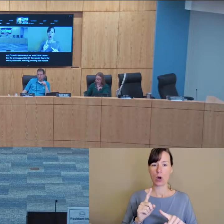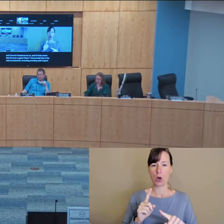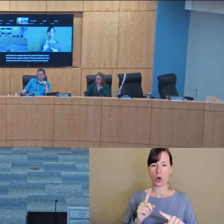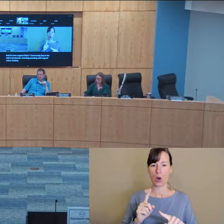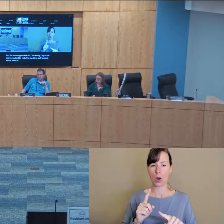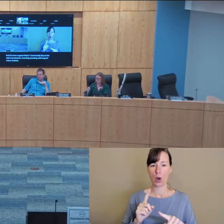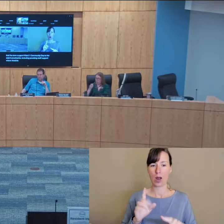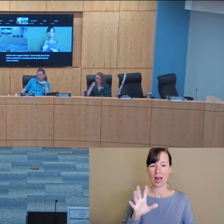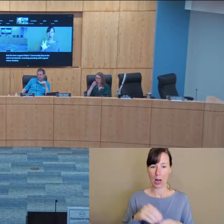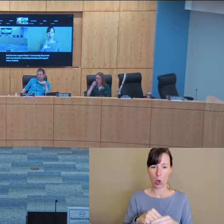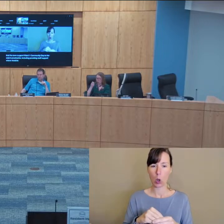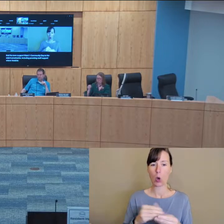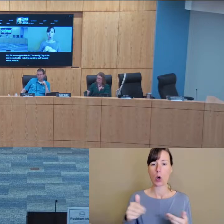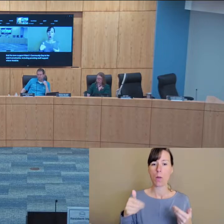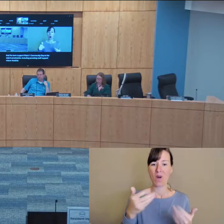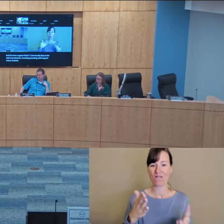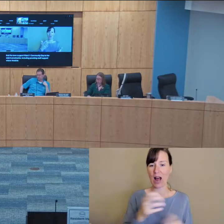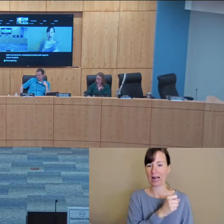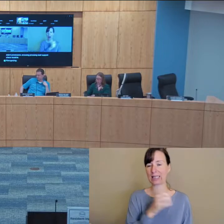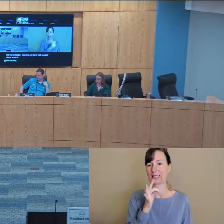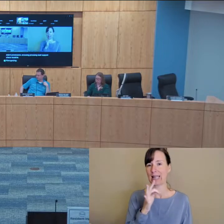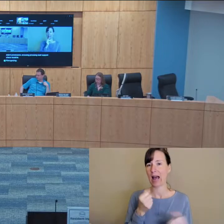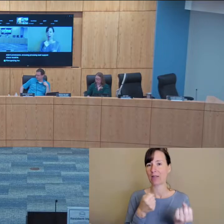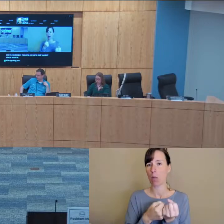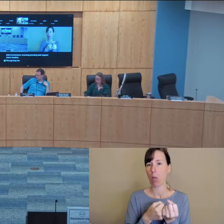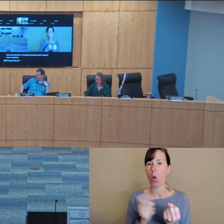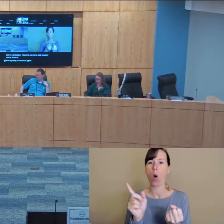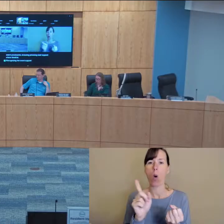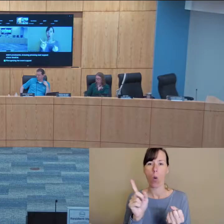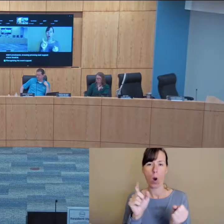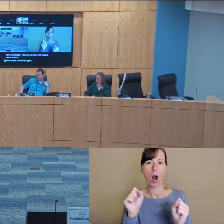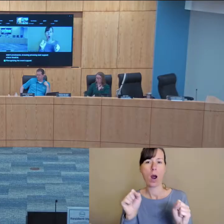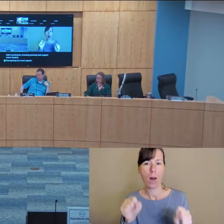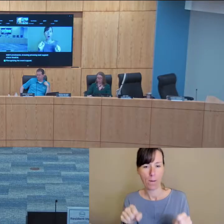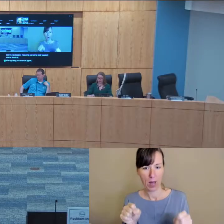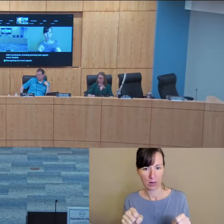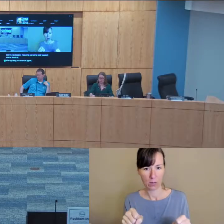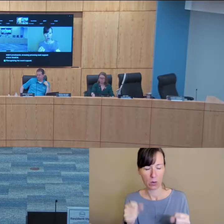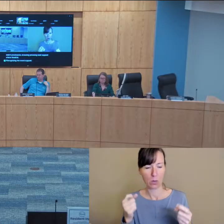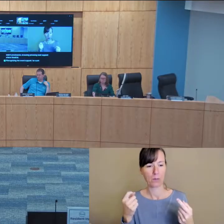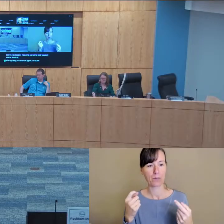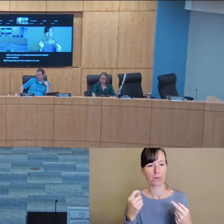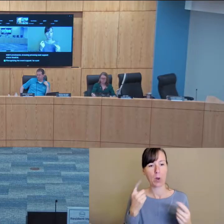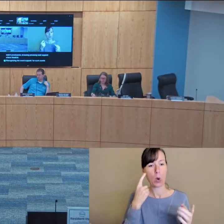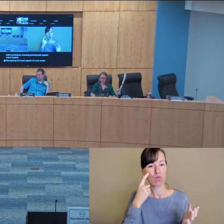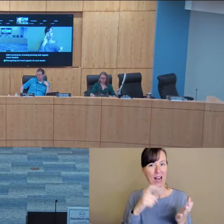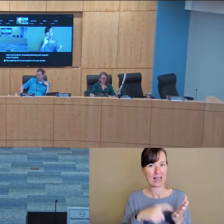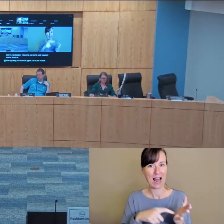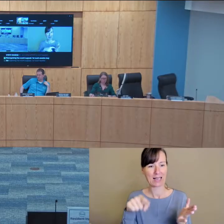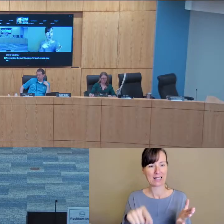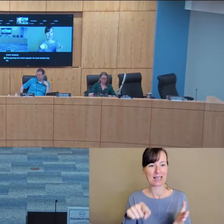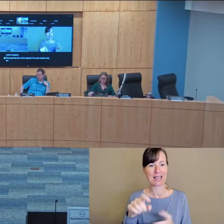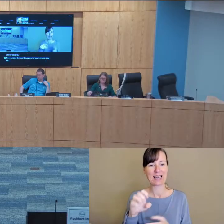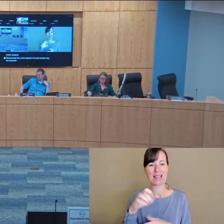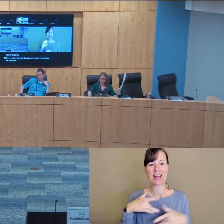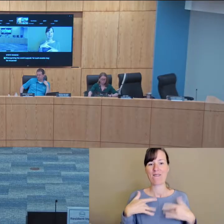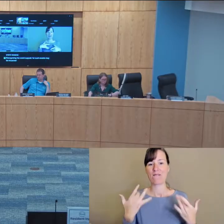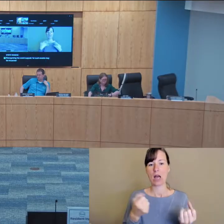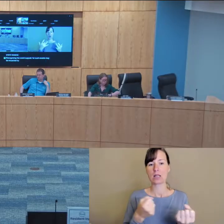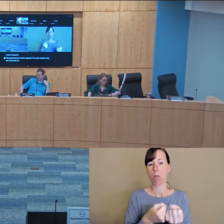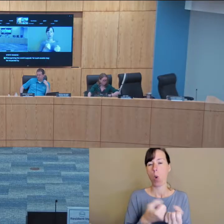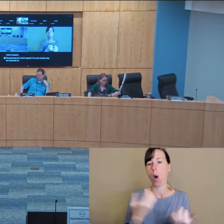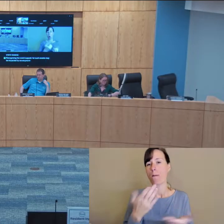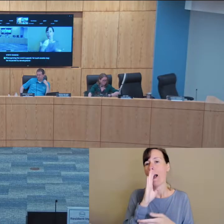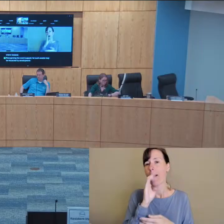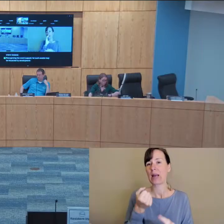feasible, recognizing the event support for such events may be impacted by development